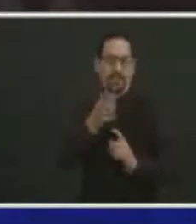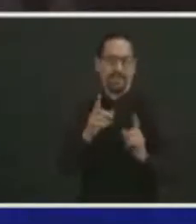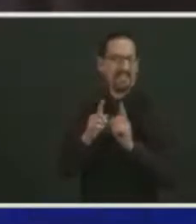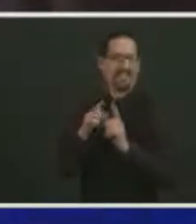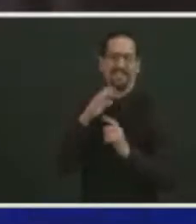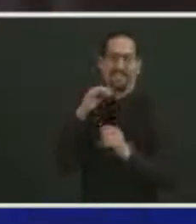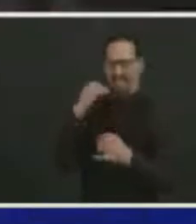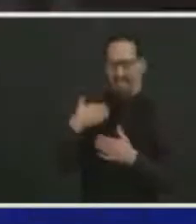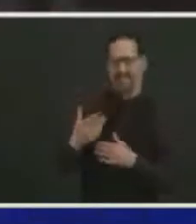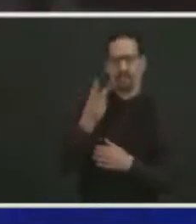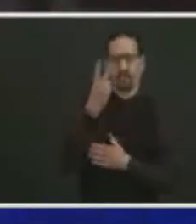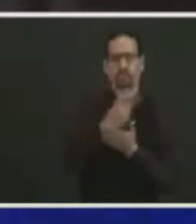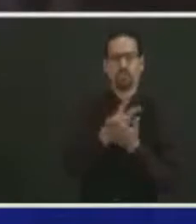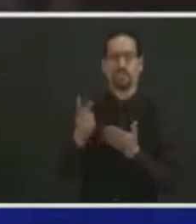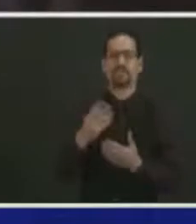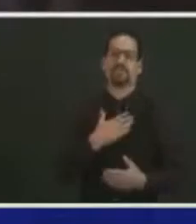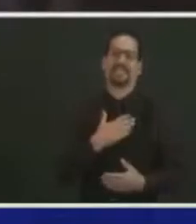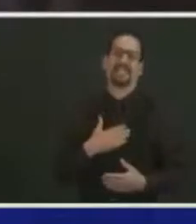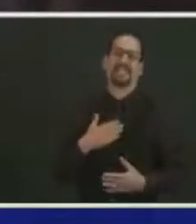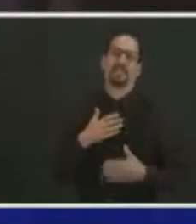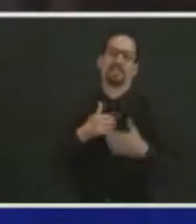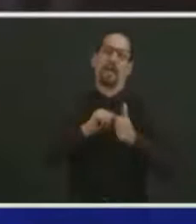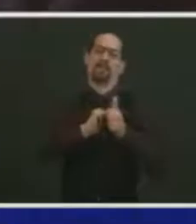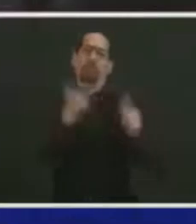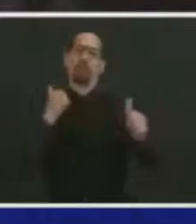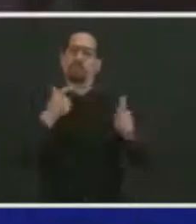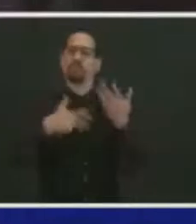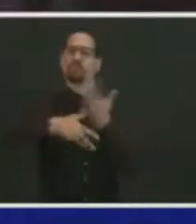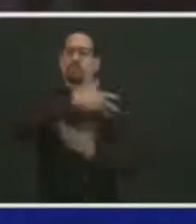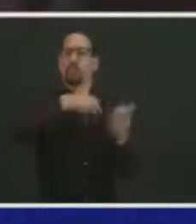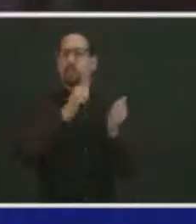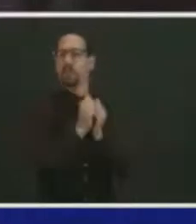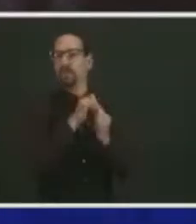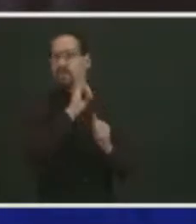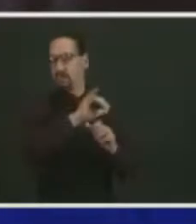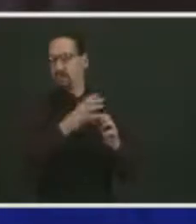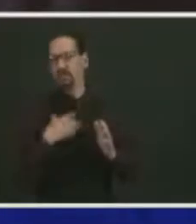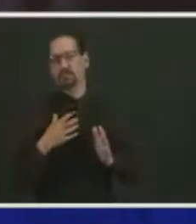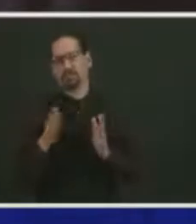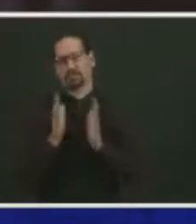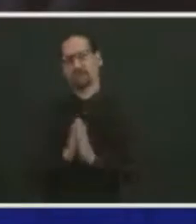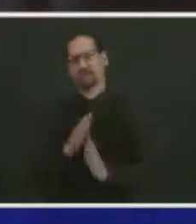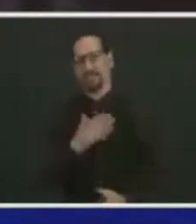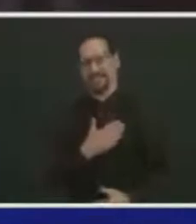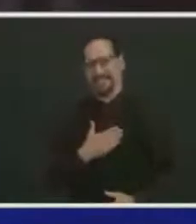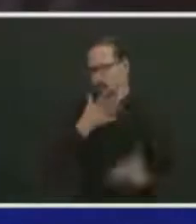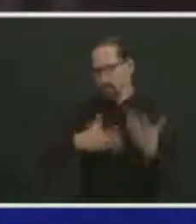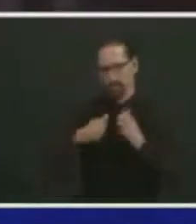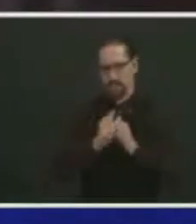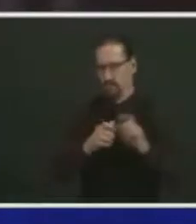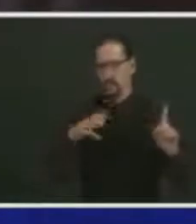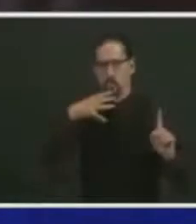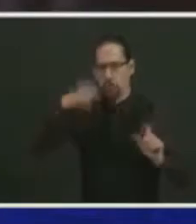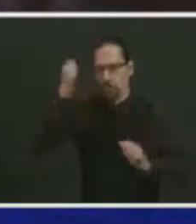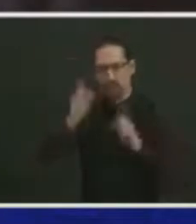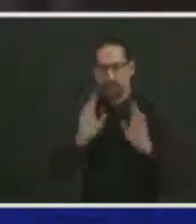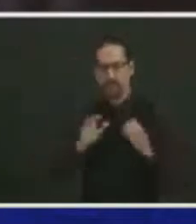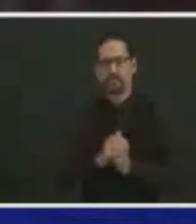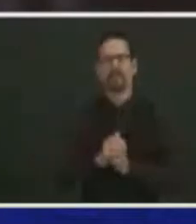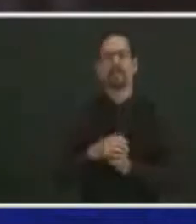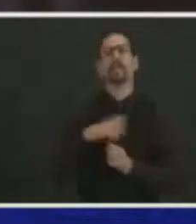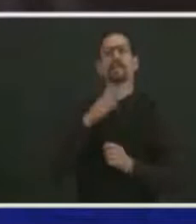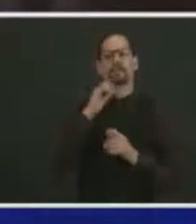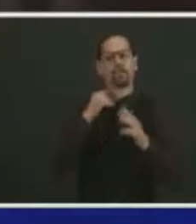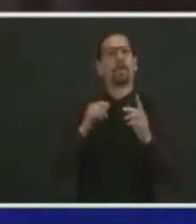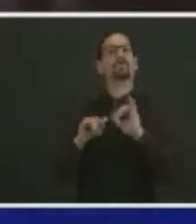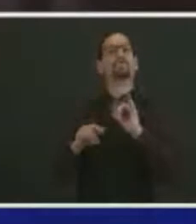also encouraging anyone who was at one of the dozen protests to go ahead and get tested. Again, you can